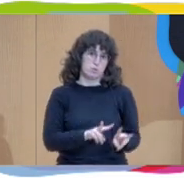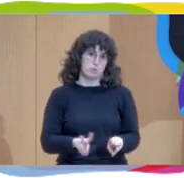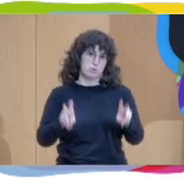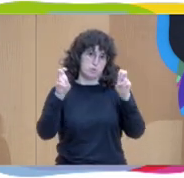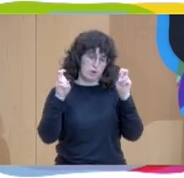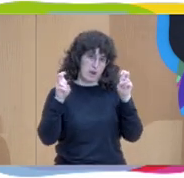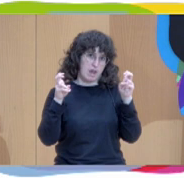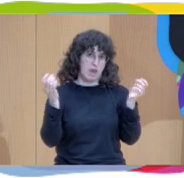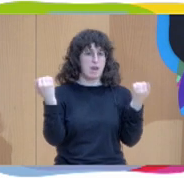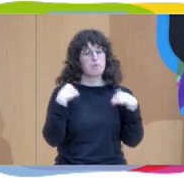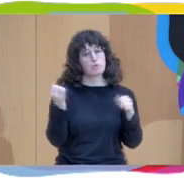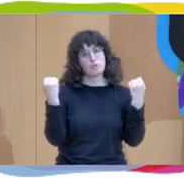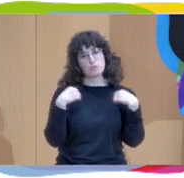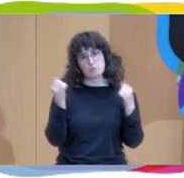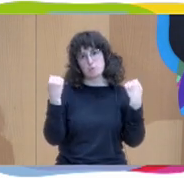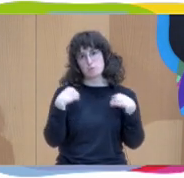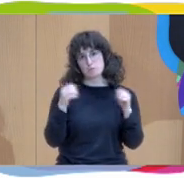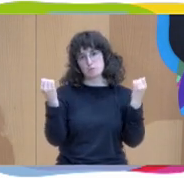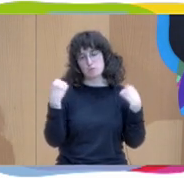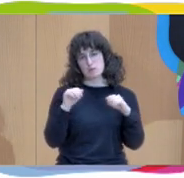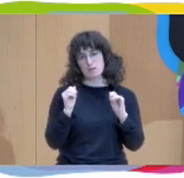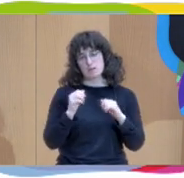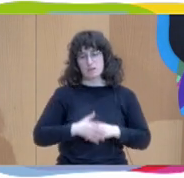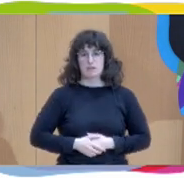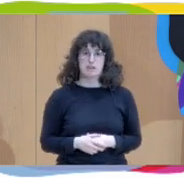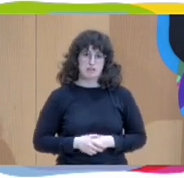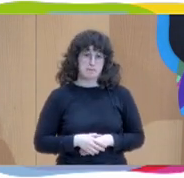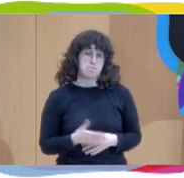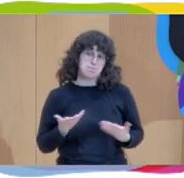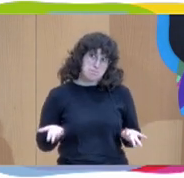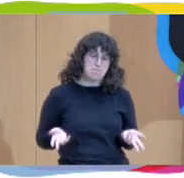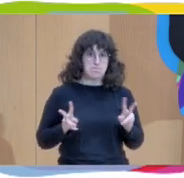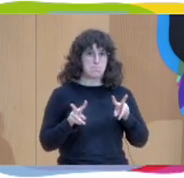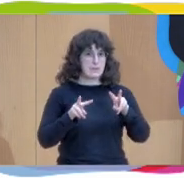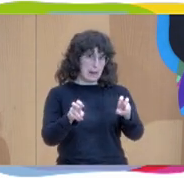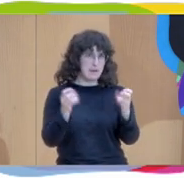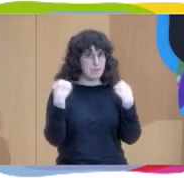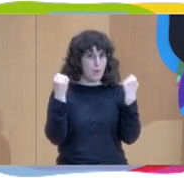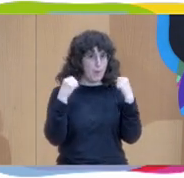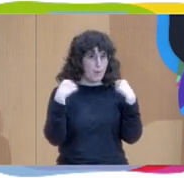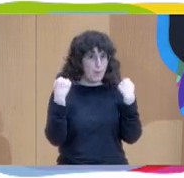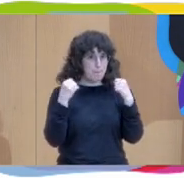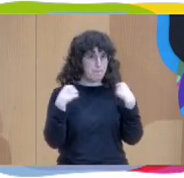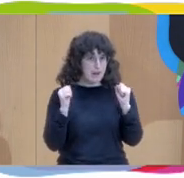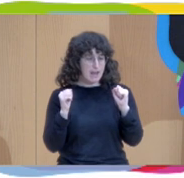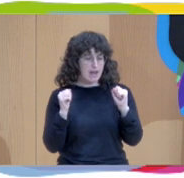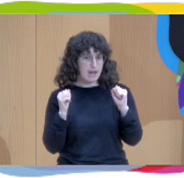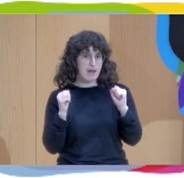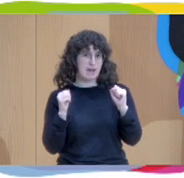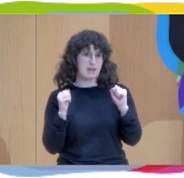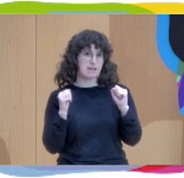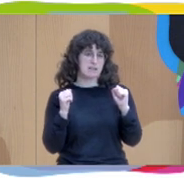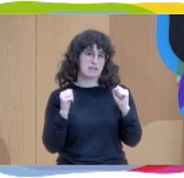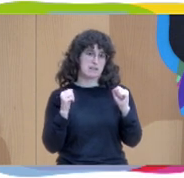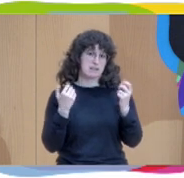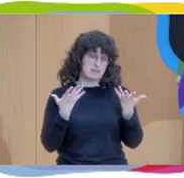And when they started practicing and using the methods, they noticed how effective their